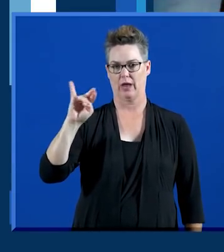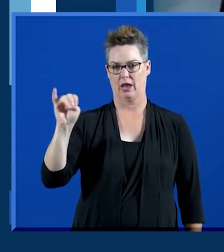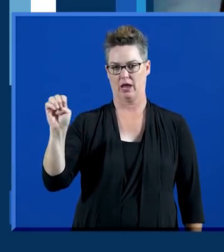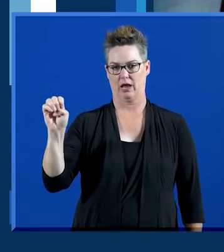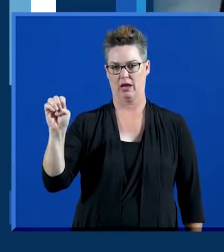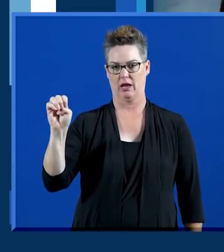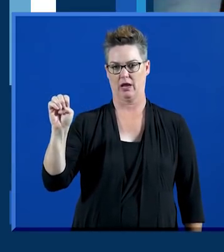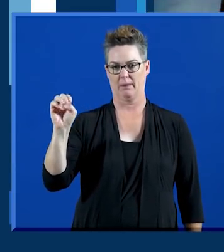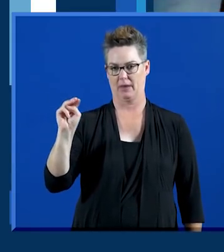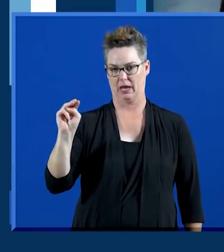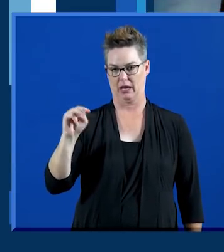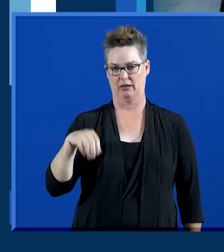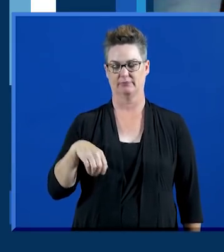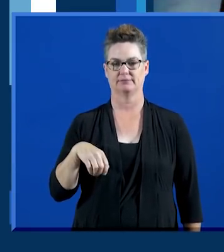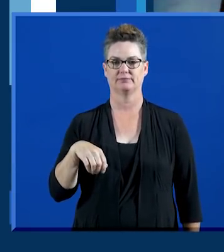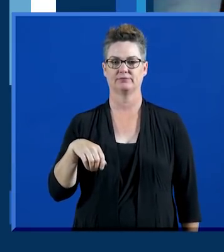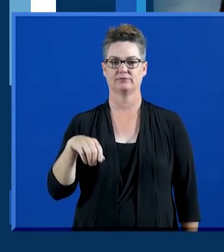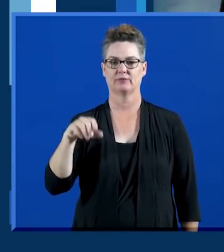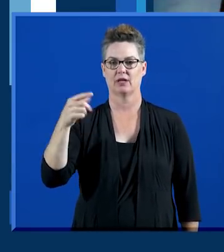Desiree May.